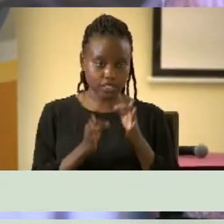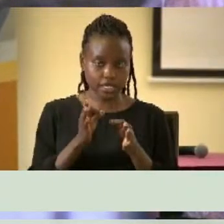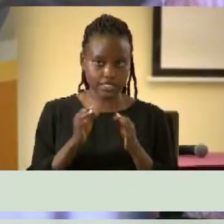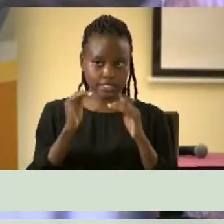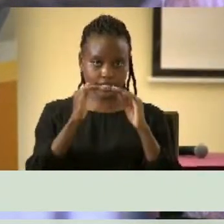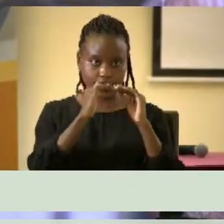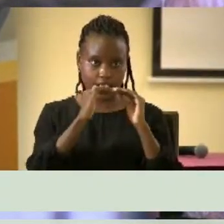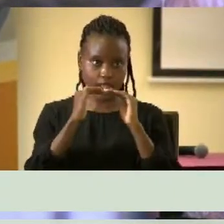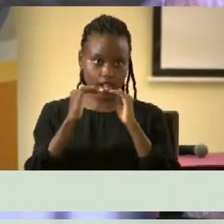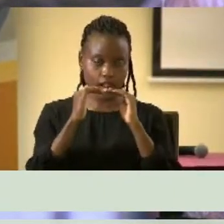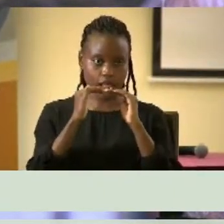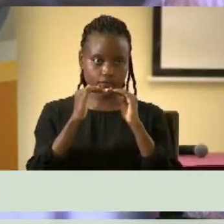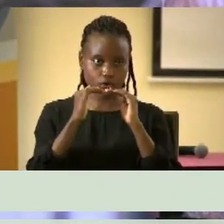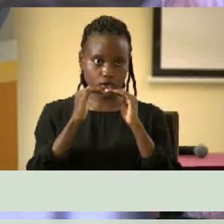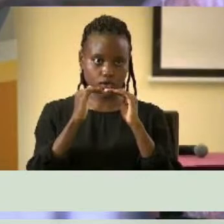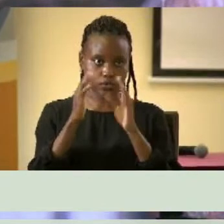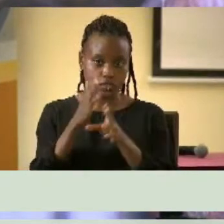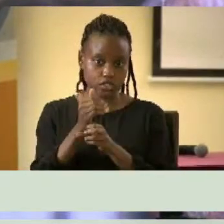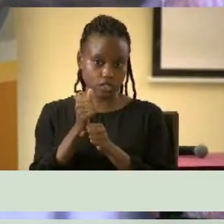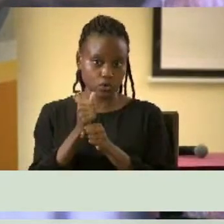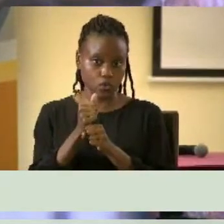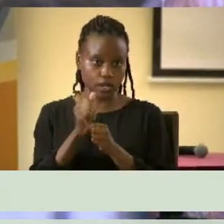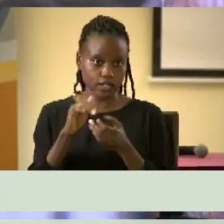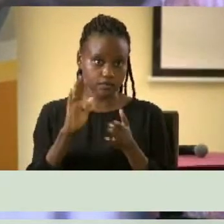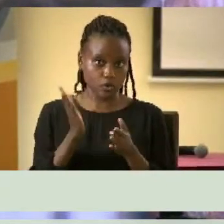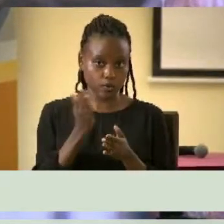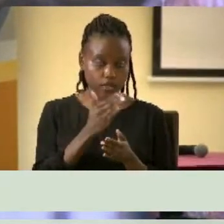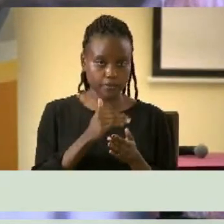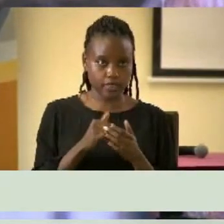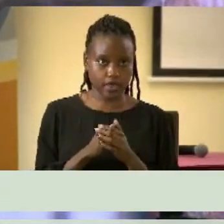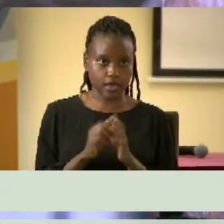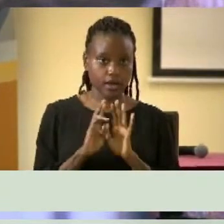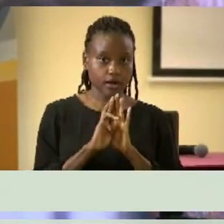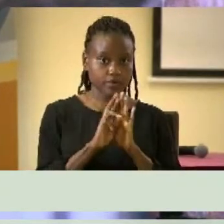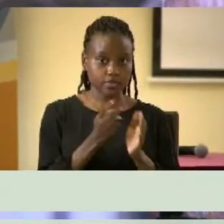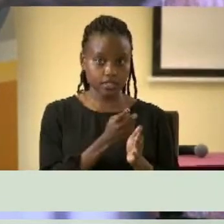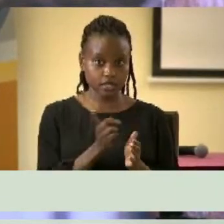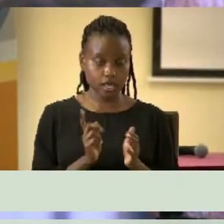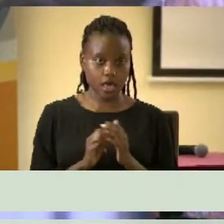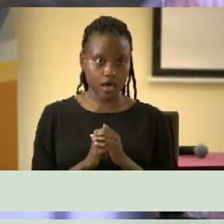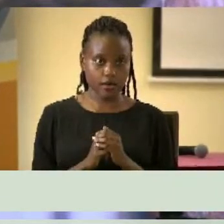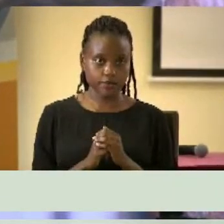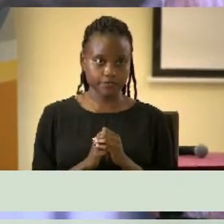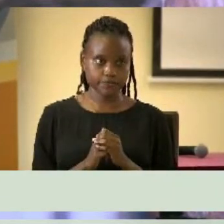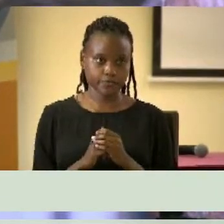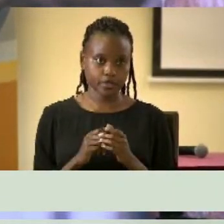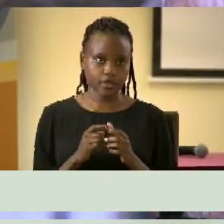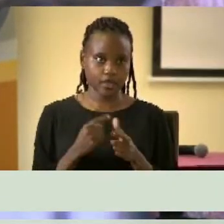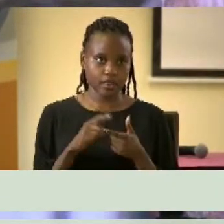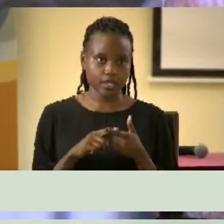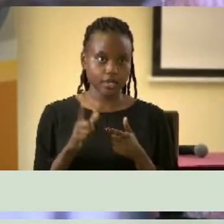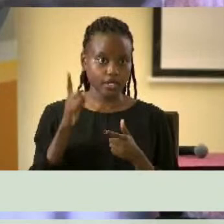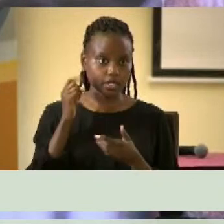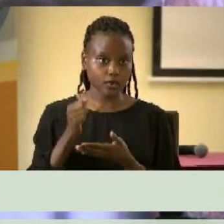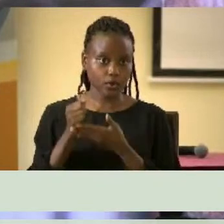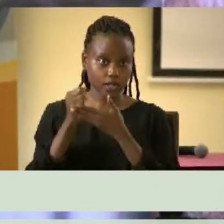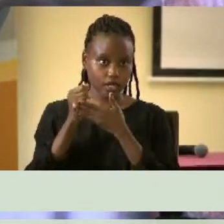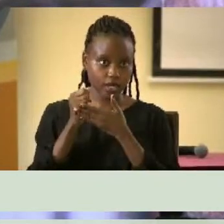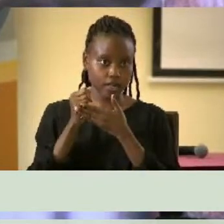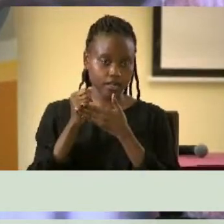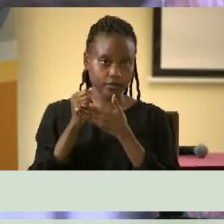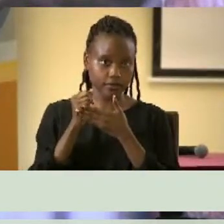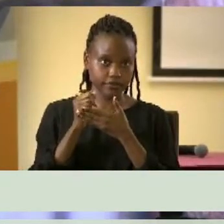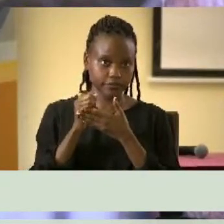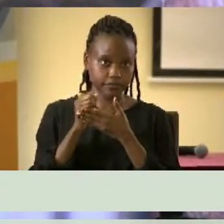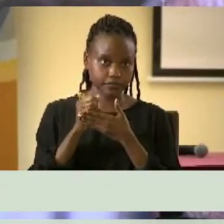together most of the stakeholders represented here. Indeed, we need legal aid at the police station, but